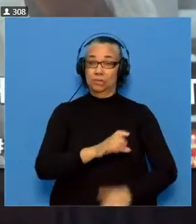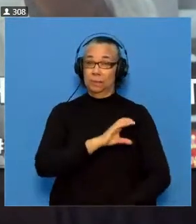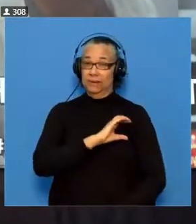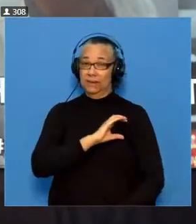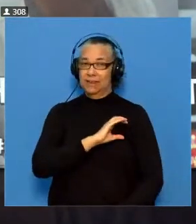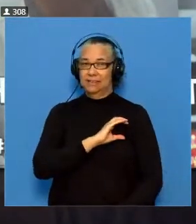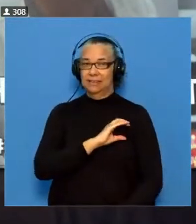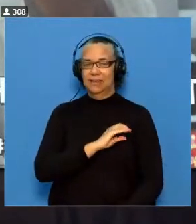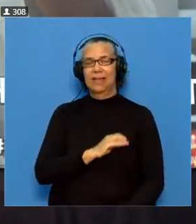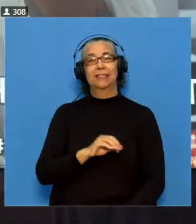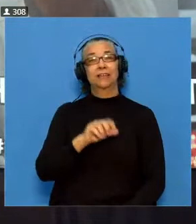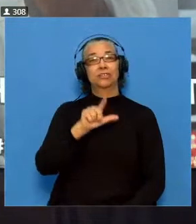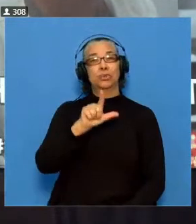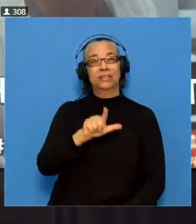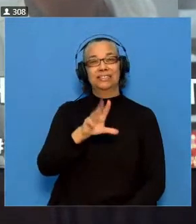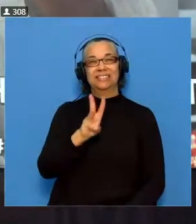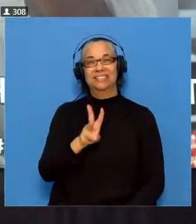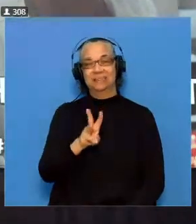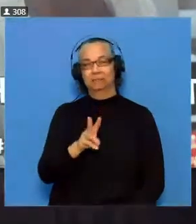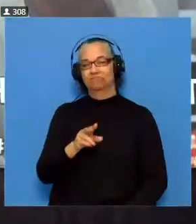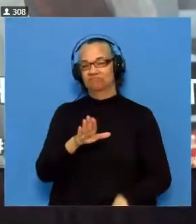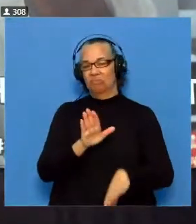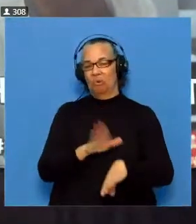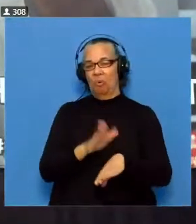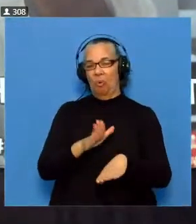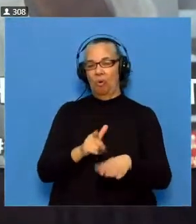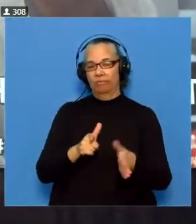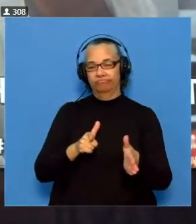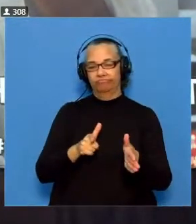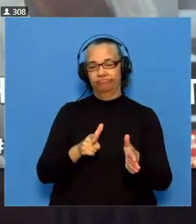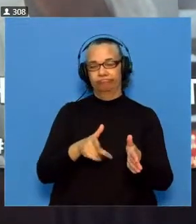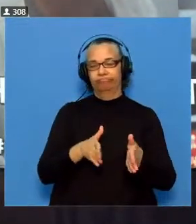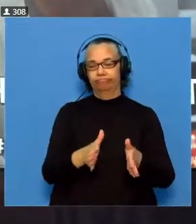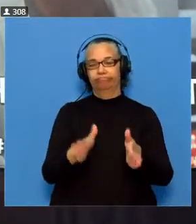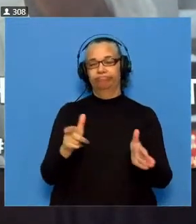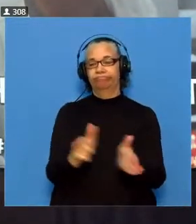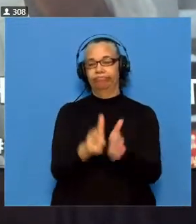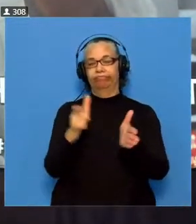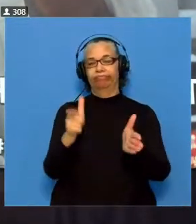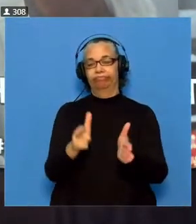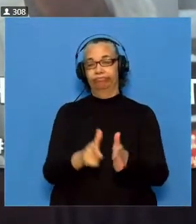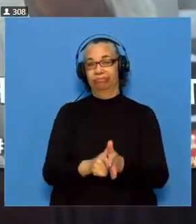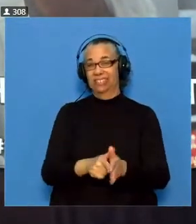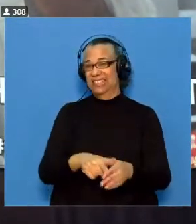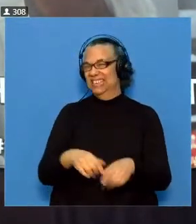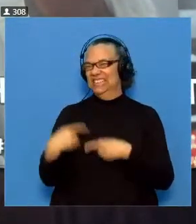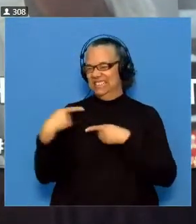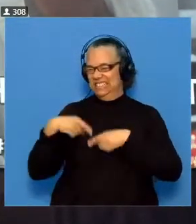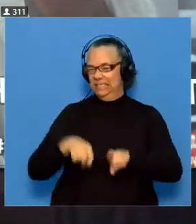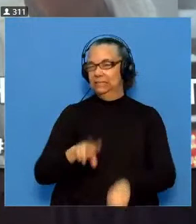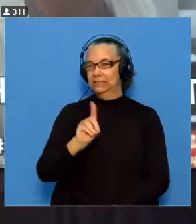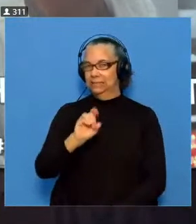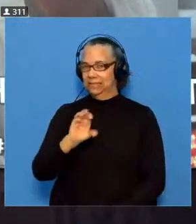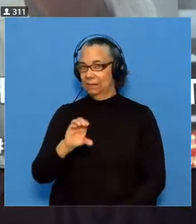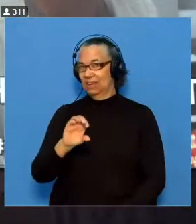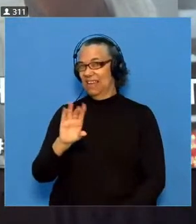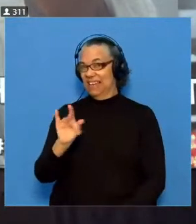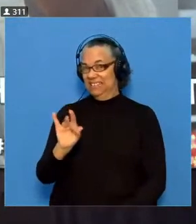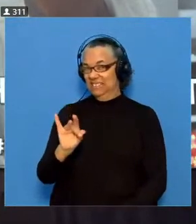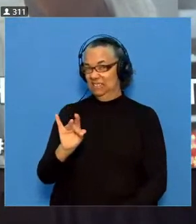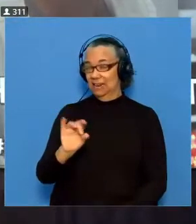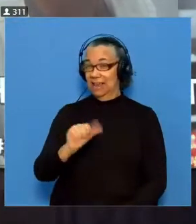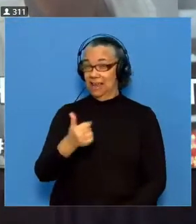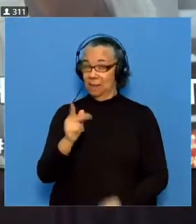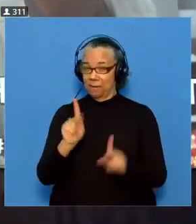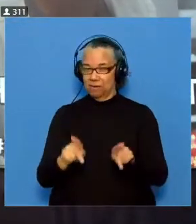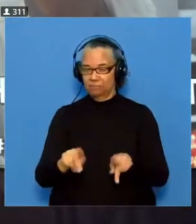been 26 curfew breaches in total since December the 18th. It should be noted that anyone found